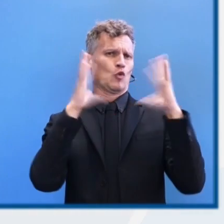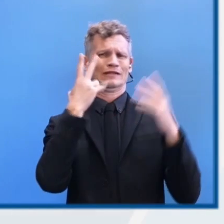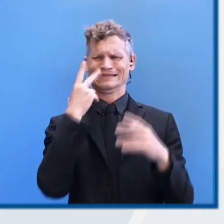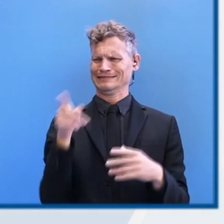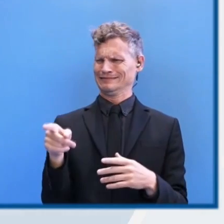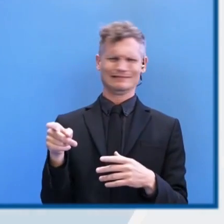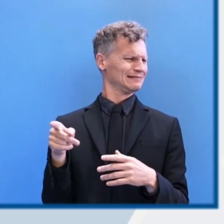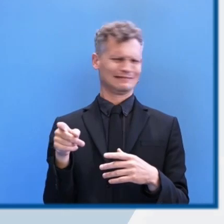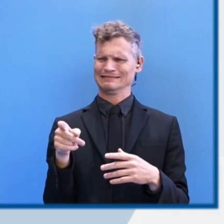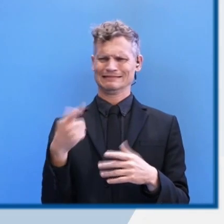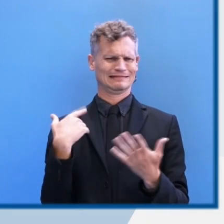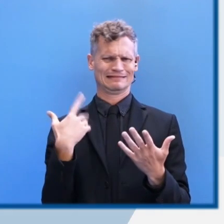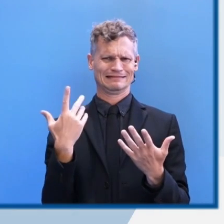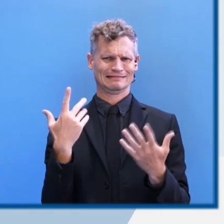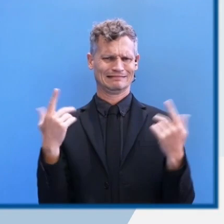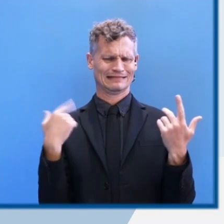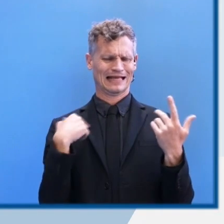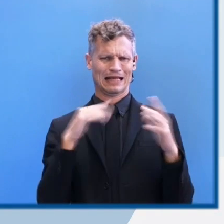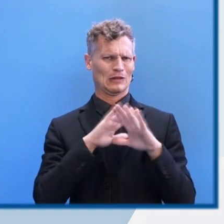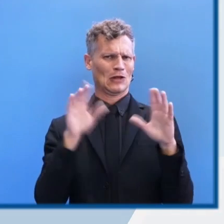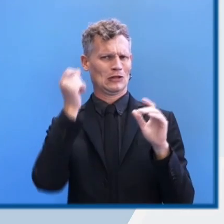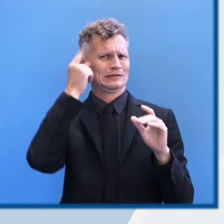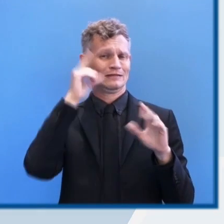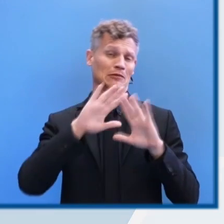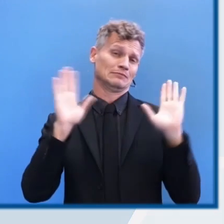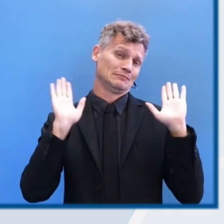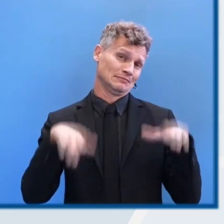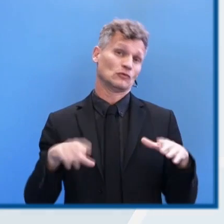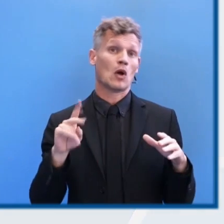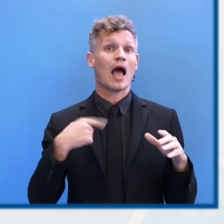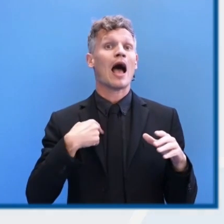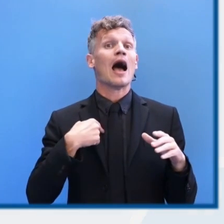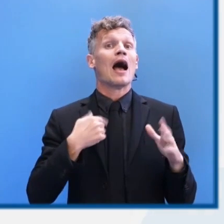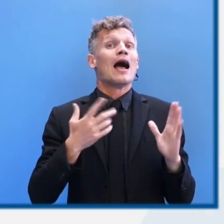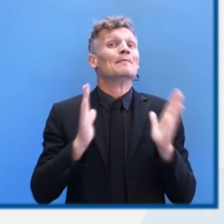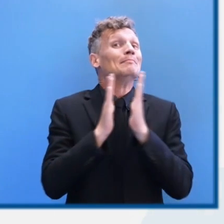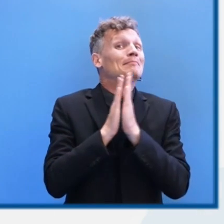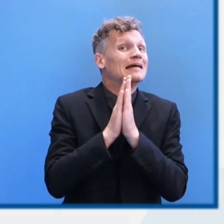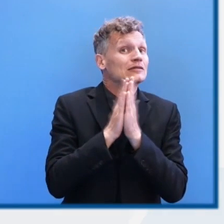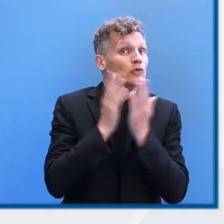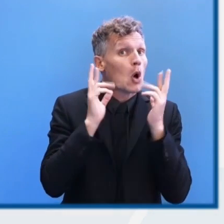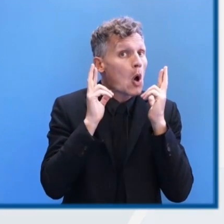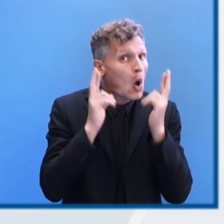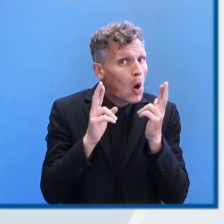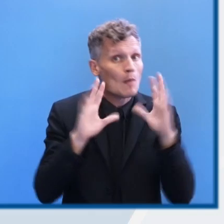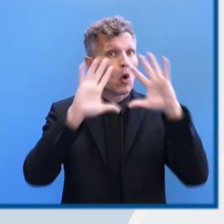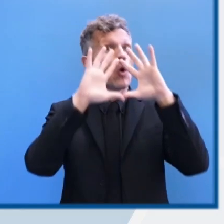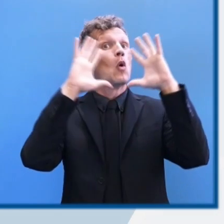sharing data and a move towards open sharing of data is probably a very